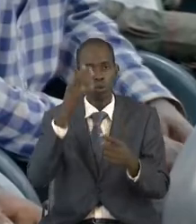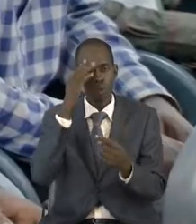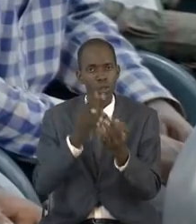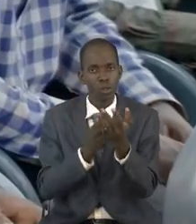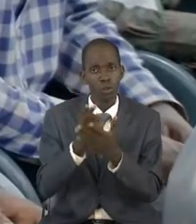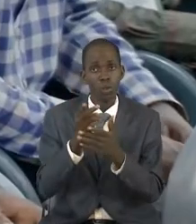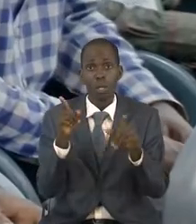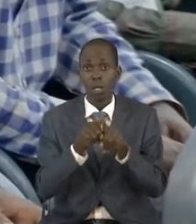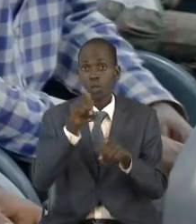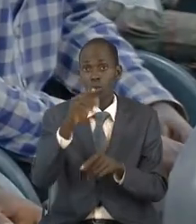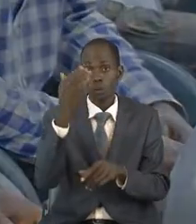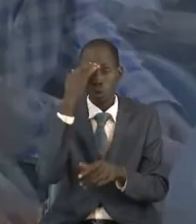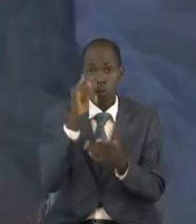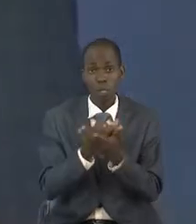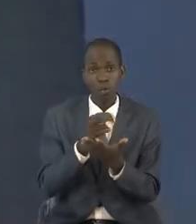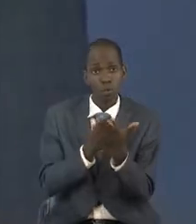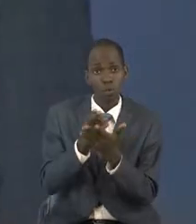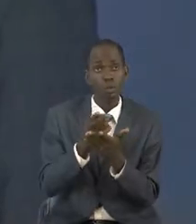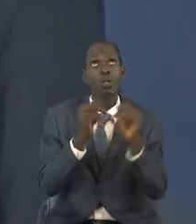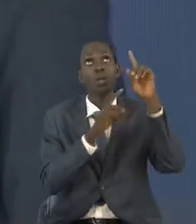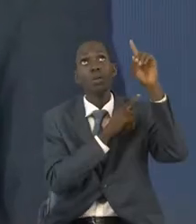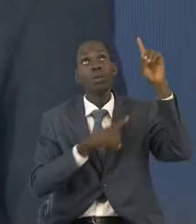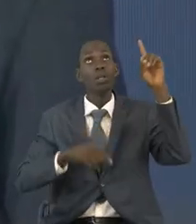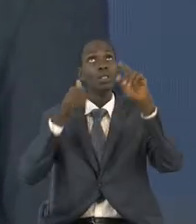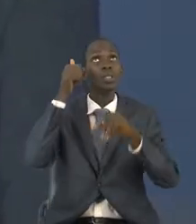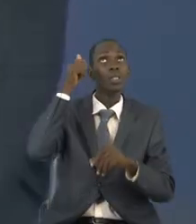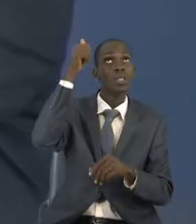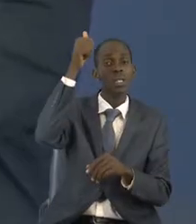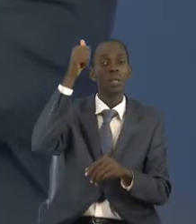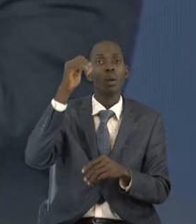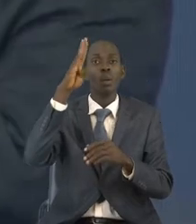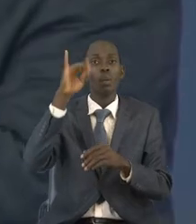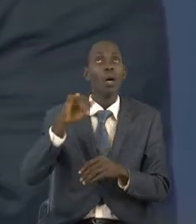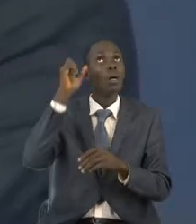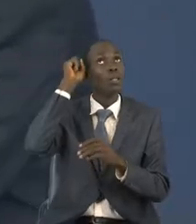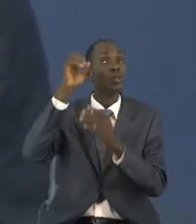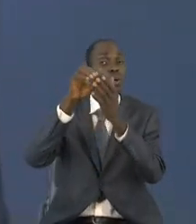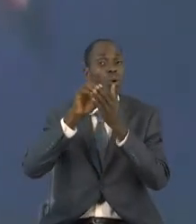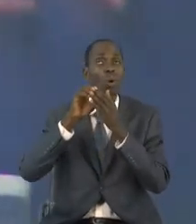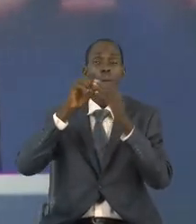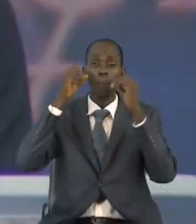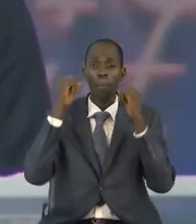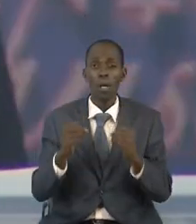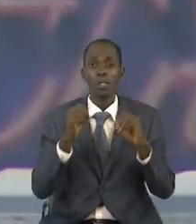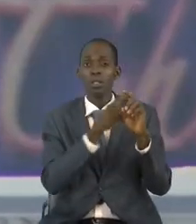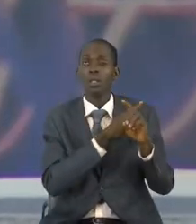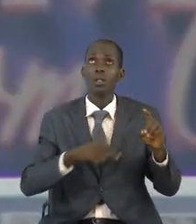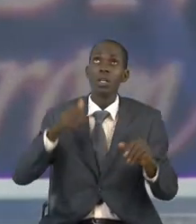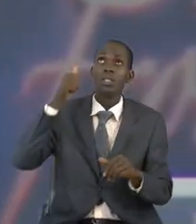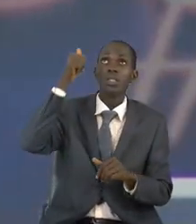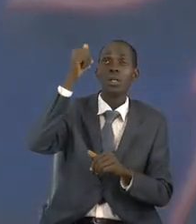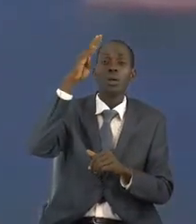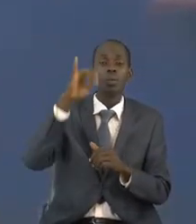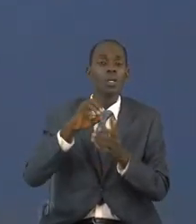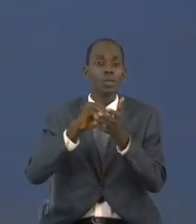that truth, the Lord himself, by his own power, the Lord himself, by his own grace, and the